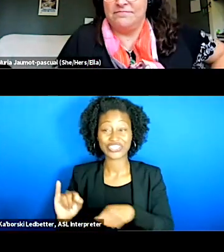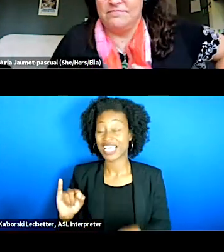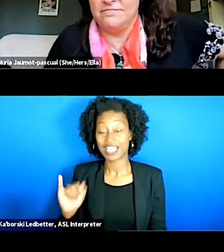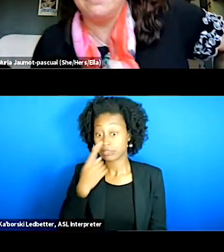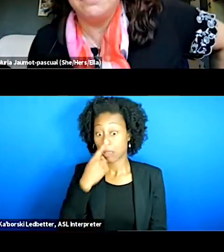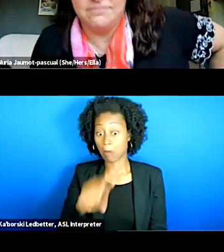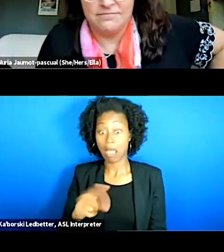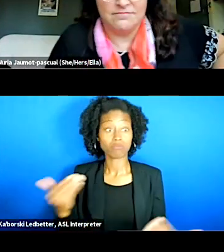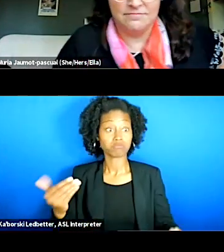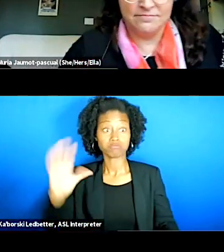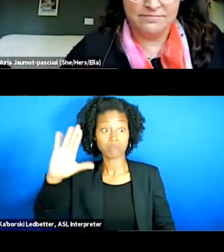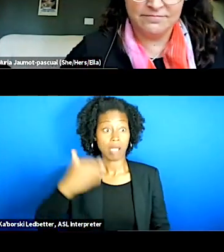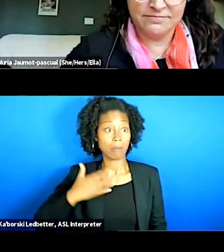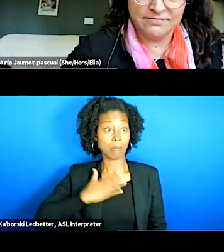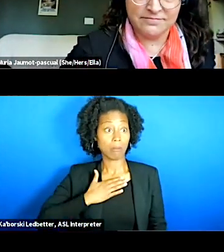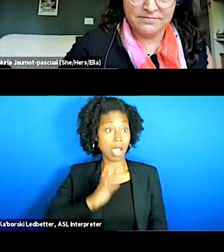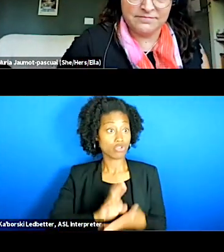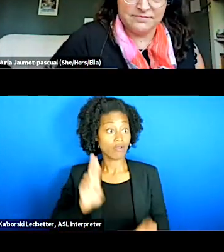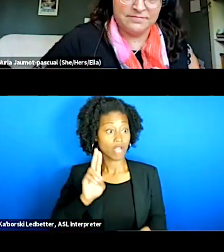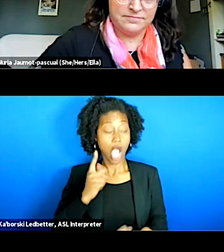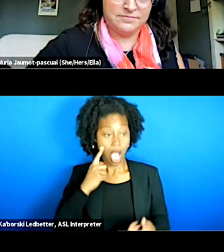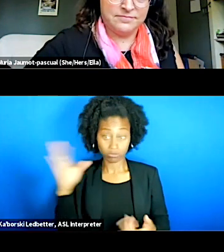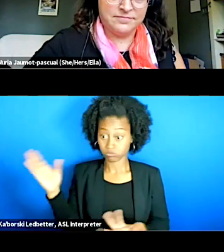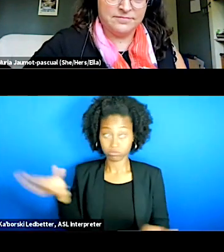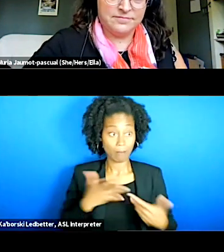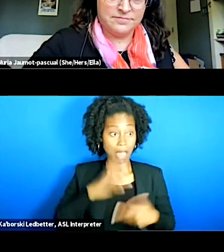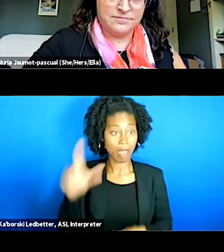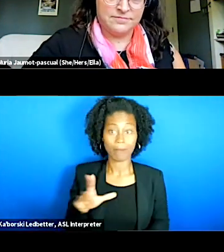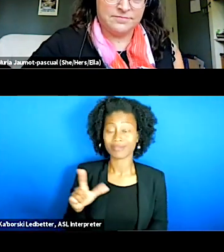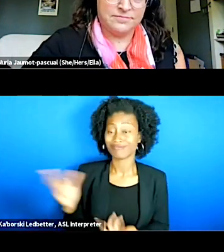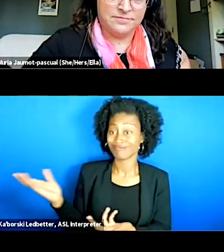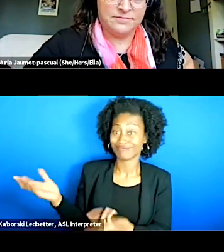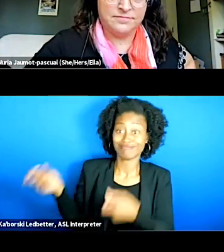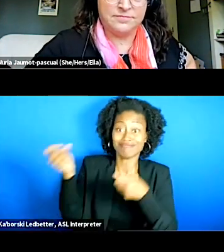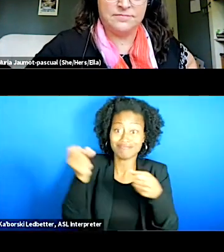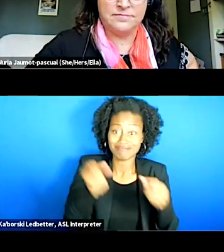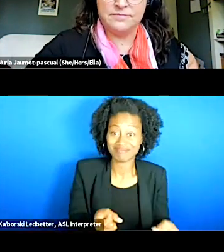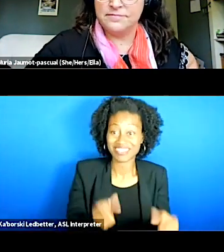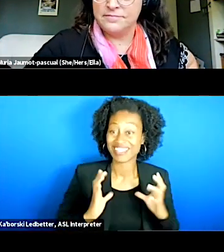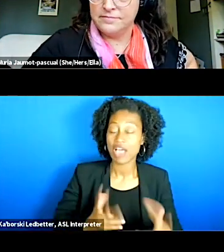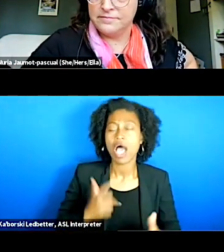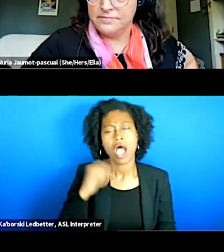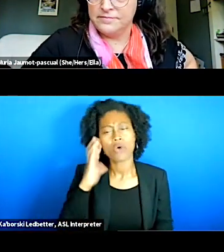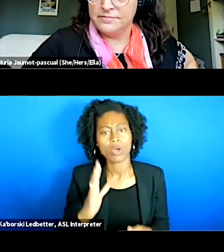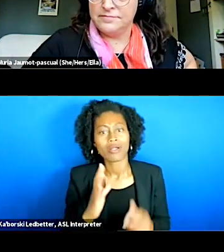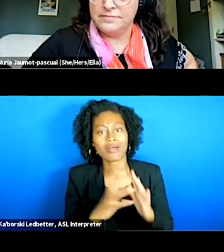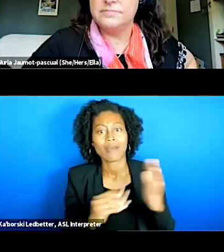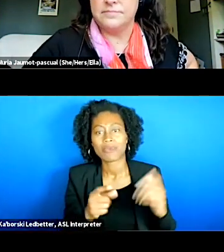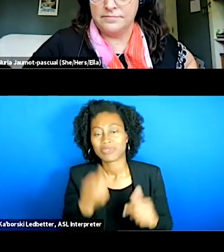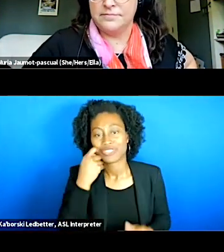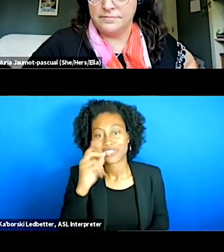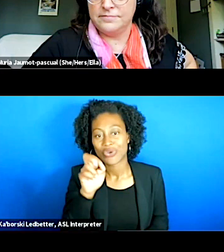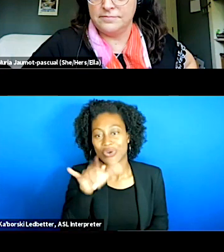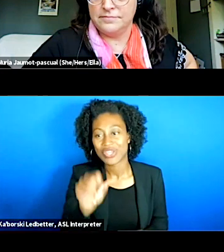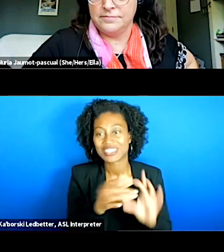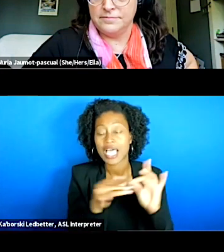affiliations to get that done. I will echo what Nuria said. People are very generous if you contact